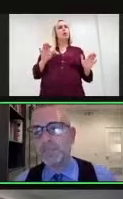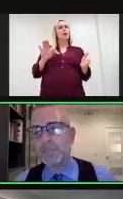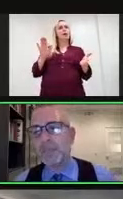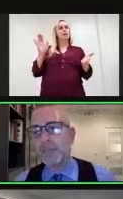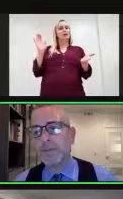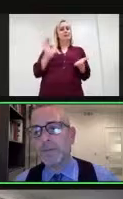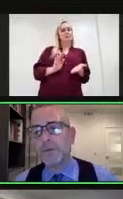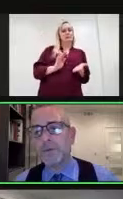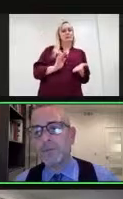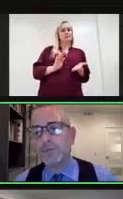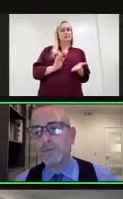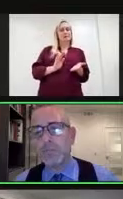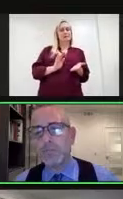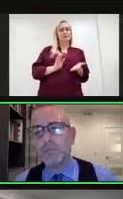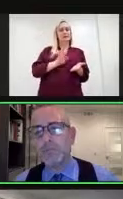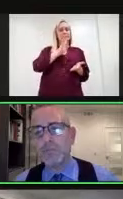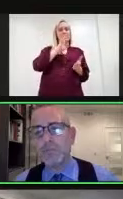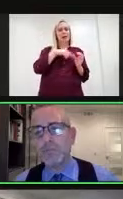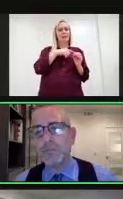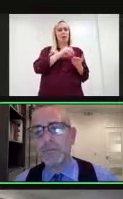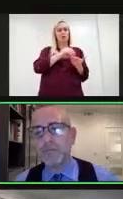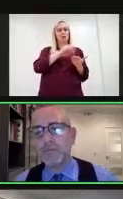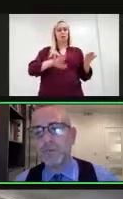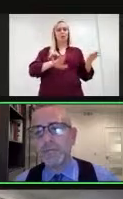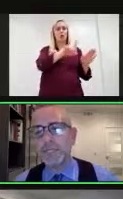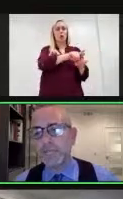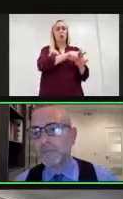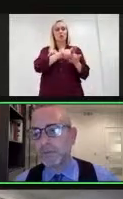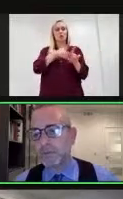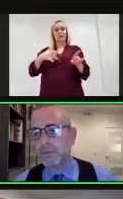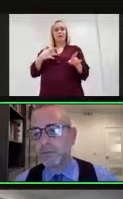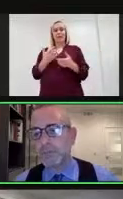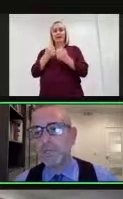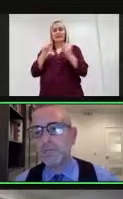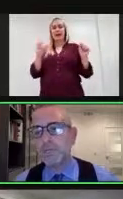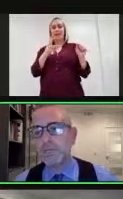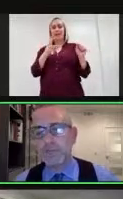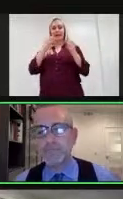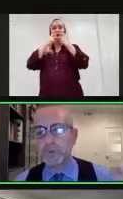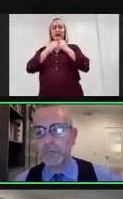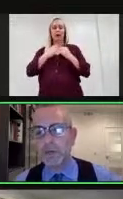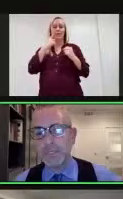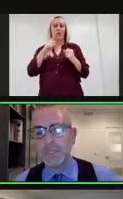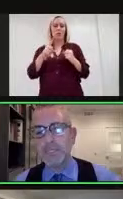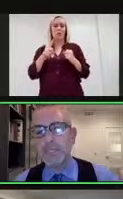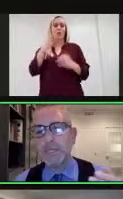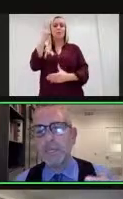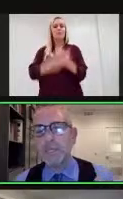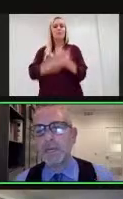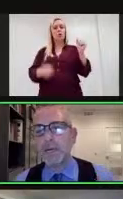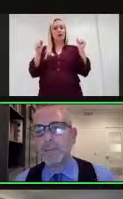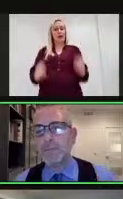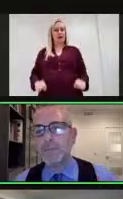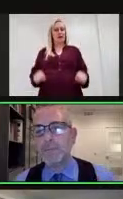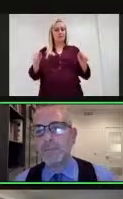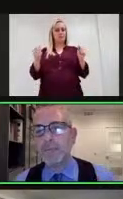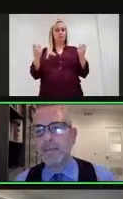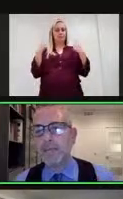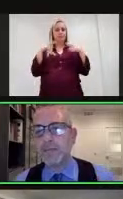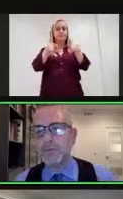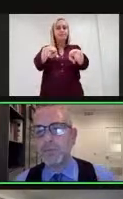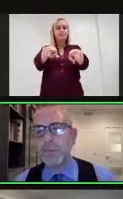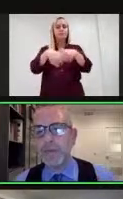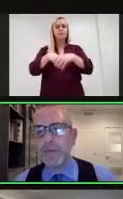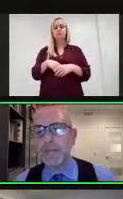by speaking about students also feeling cared for and safe in their schools. I think both can coexist.